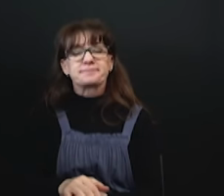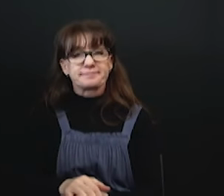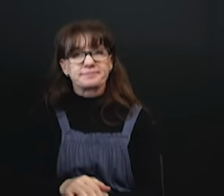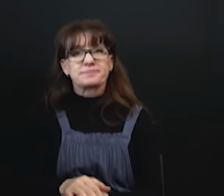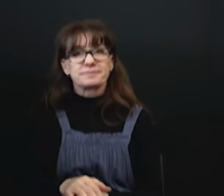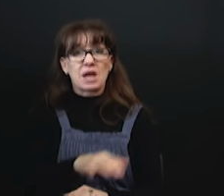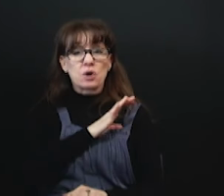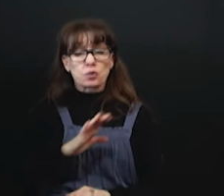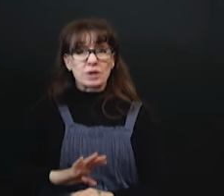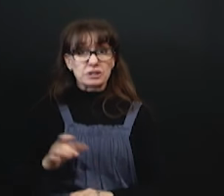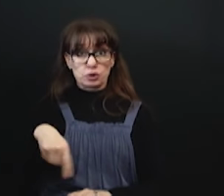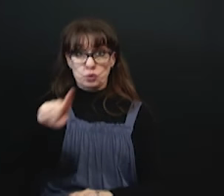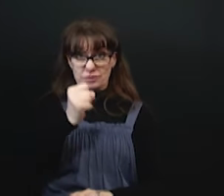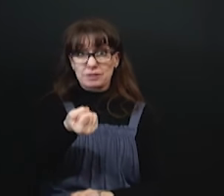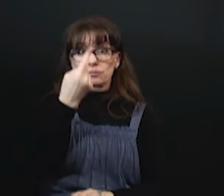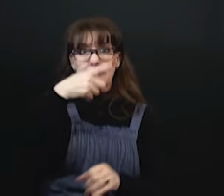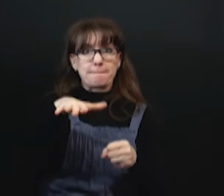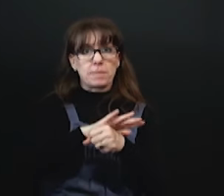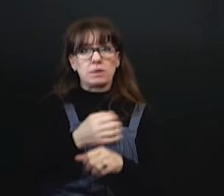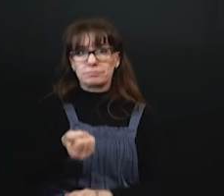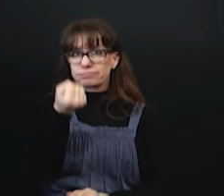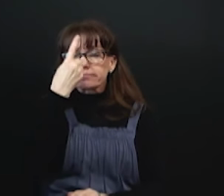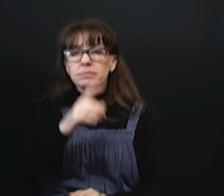Christians should be the ones who understand that.